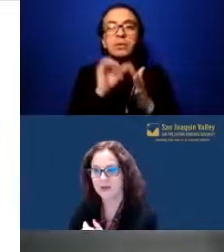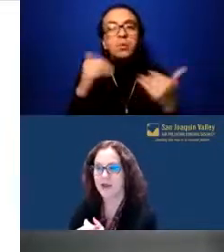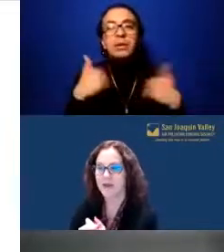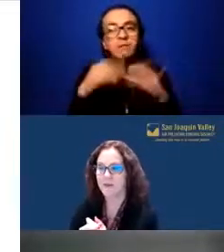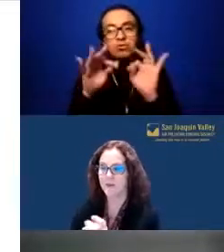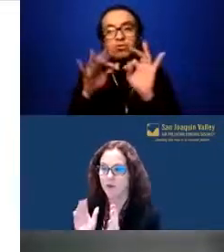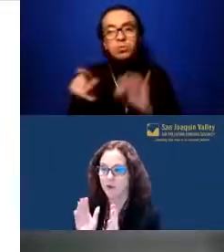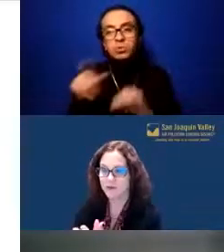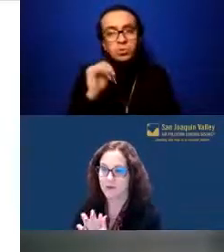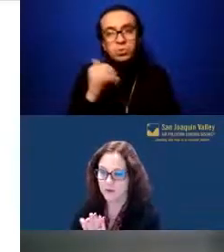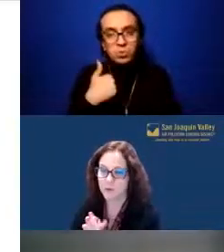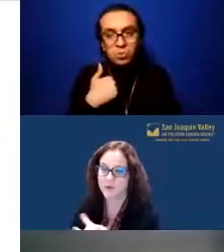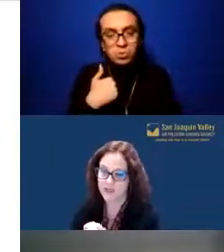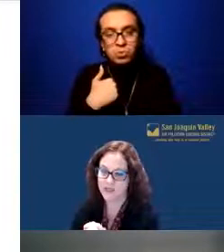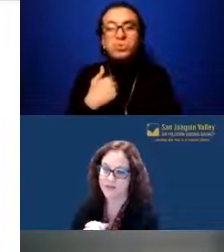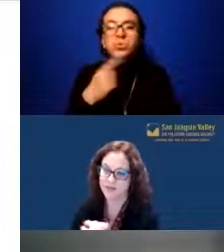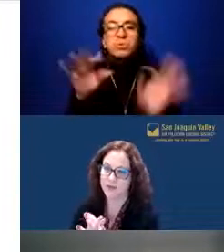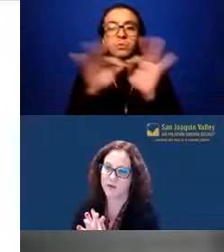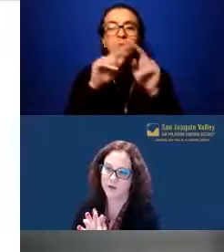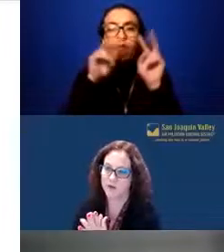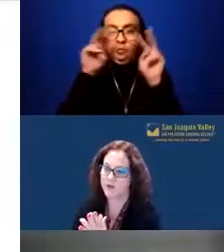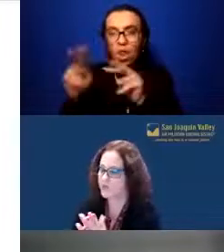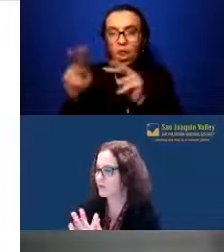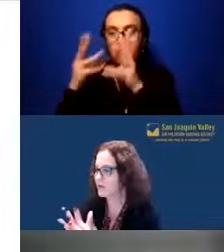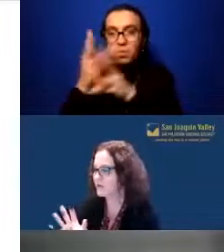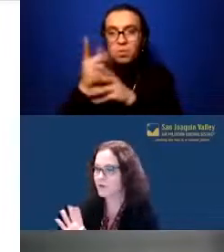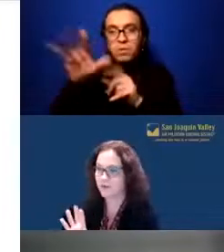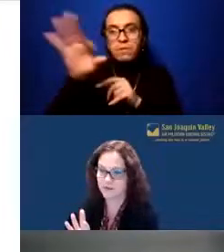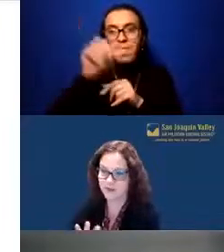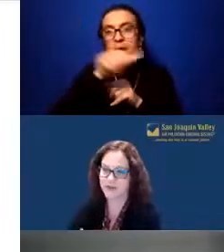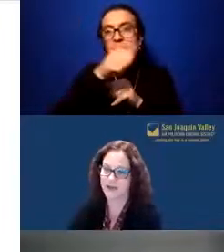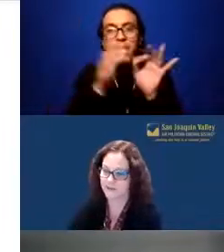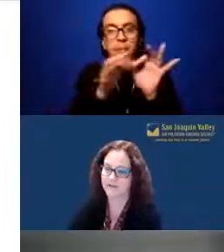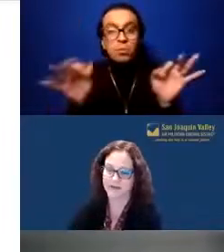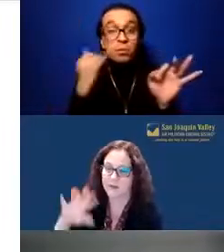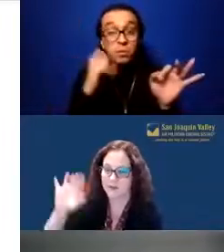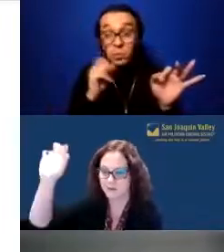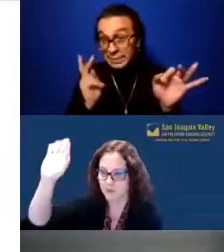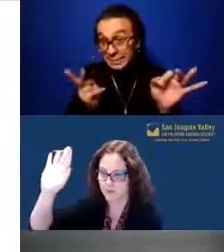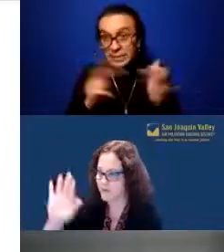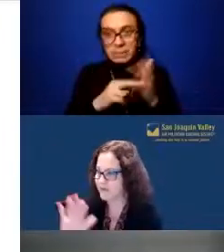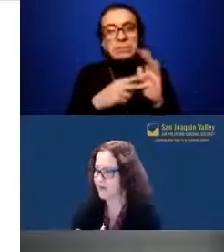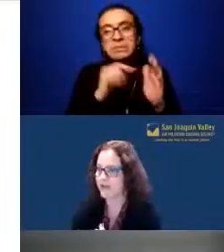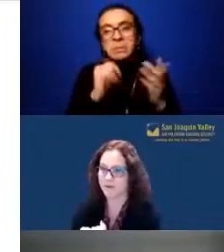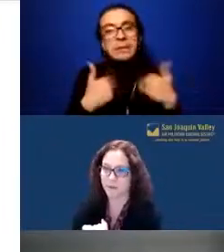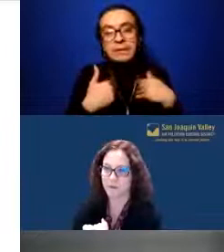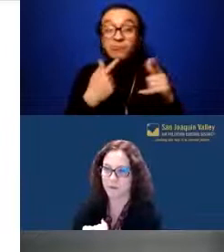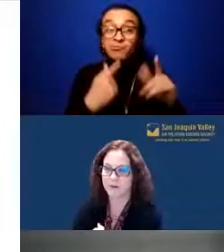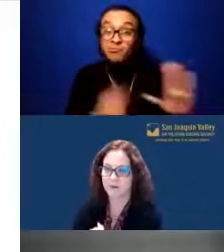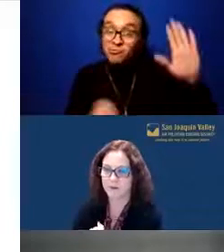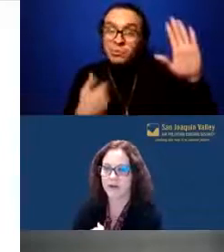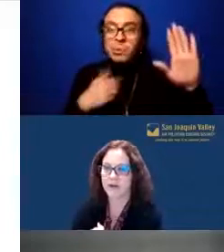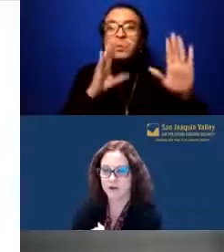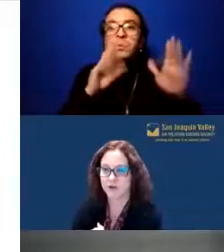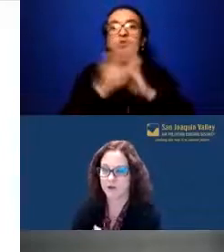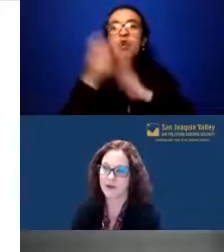activated. So looking for the globe is the key to finding your other language. And of course, if you don't see it, then that means, you know, raise that hand and we should probably